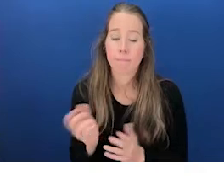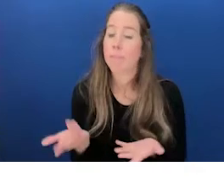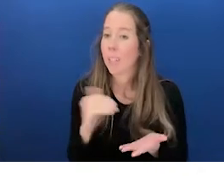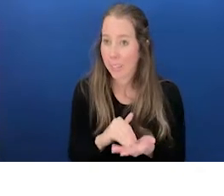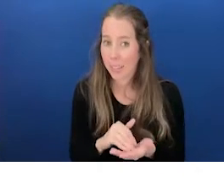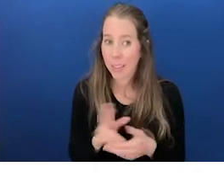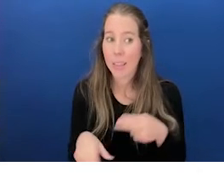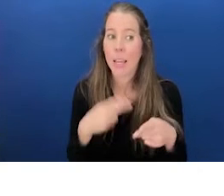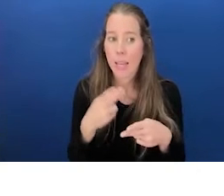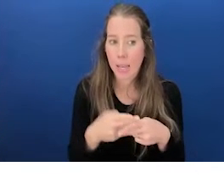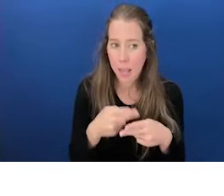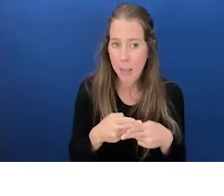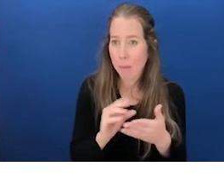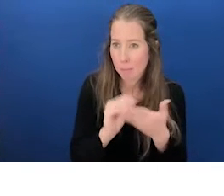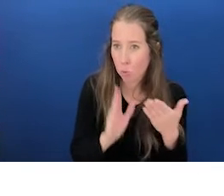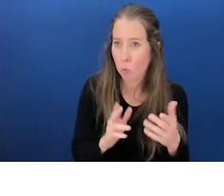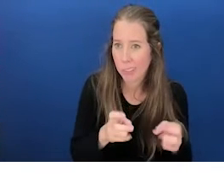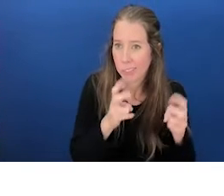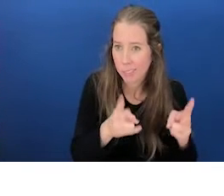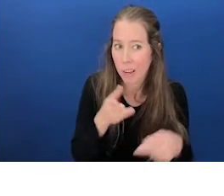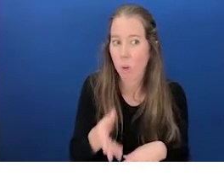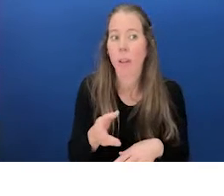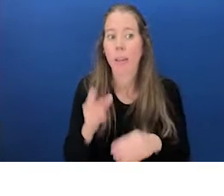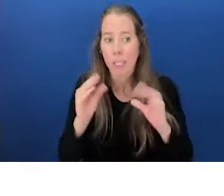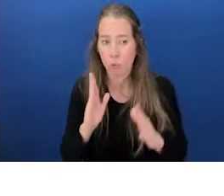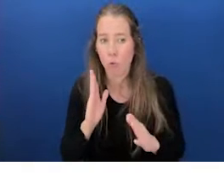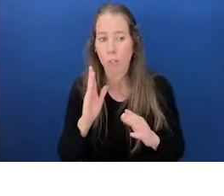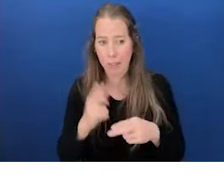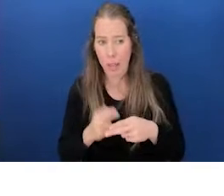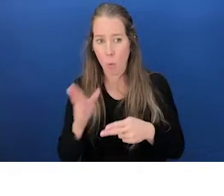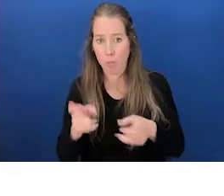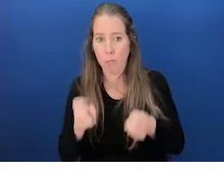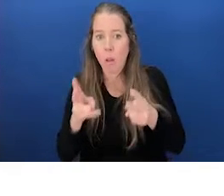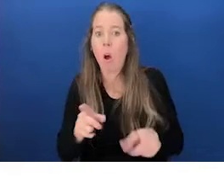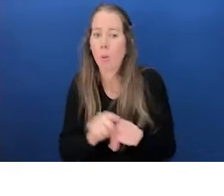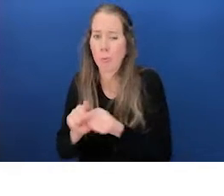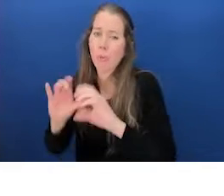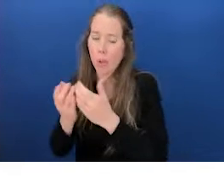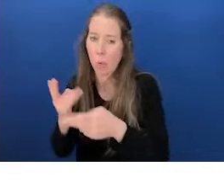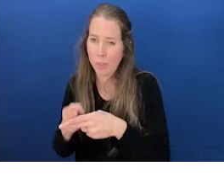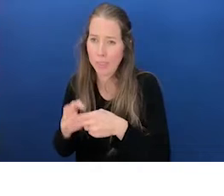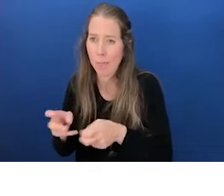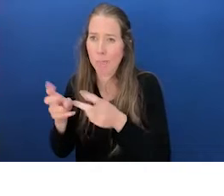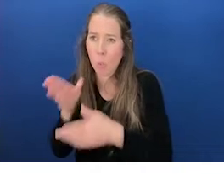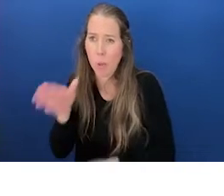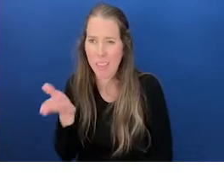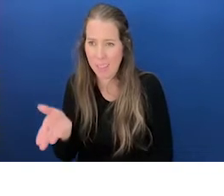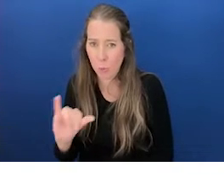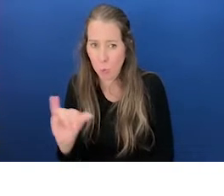again, the name of the student, the name of the instructor is in there, inserted in there, as well as the course, the